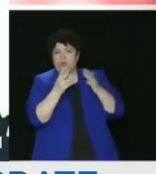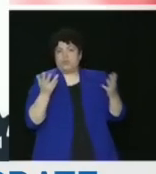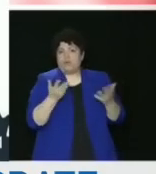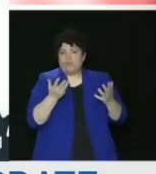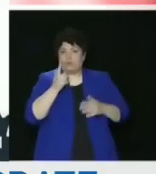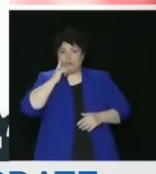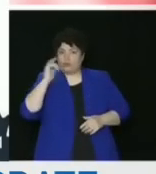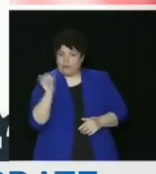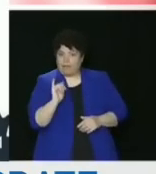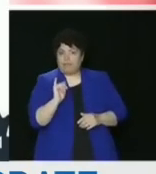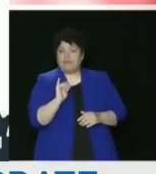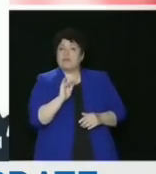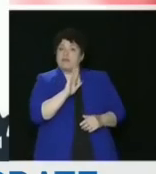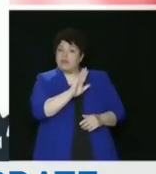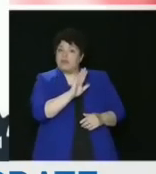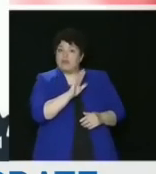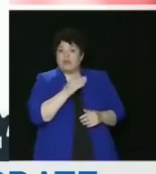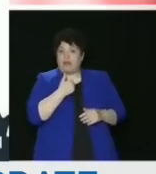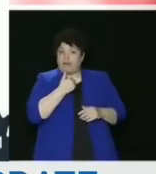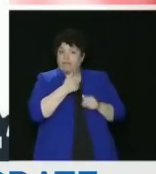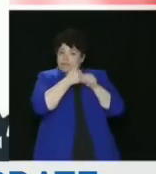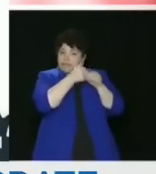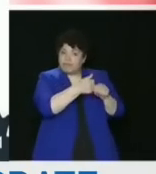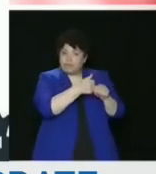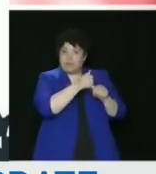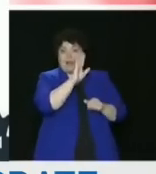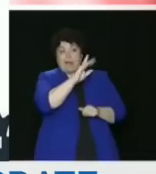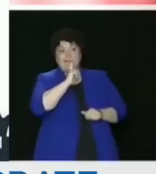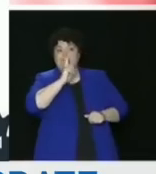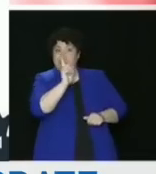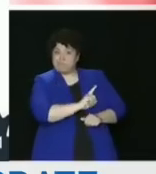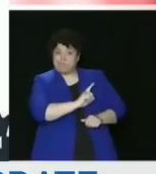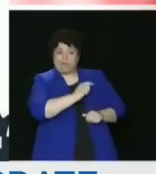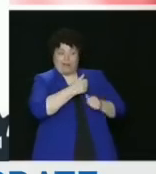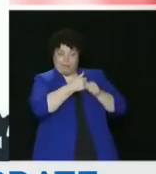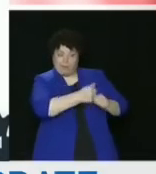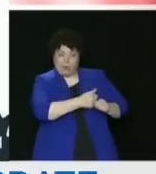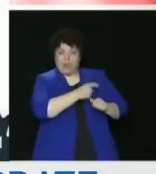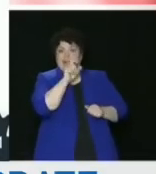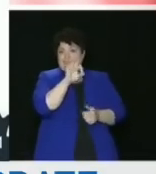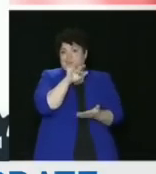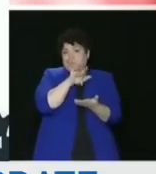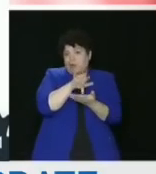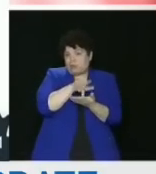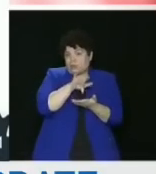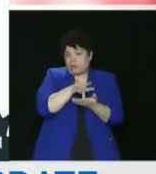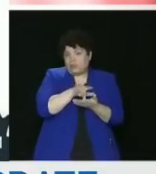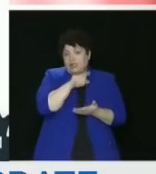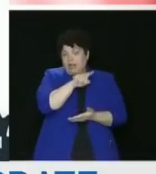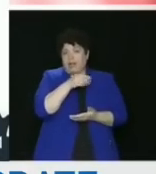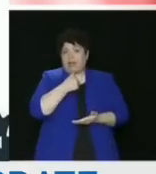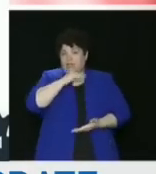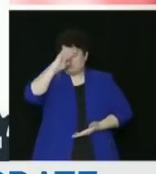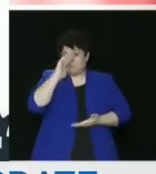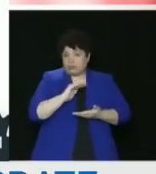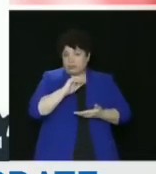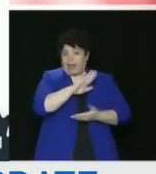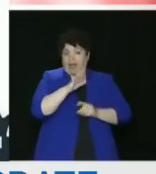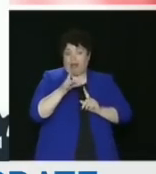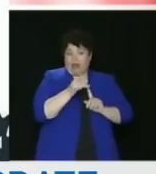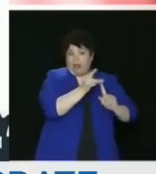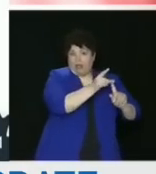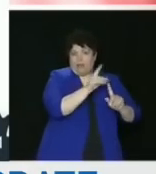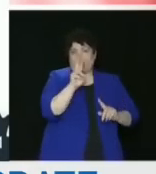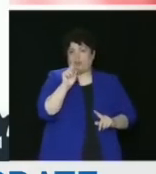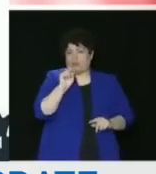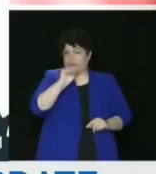community. If implementation adherence to measures is moderately effective, reducing contact rates between people by